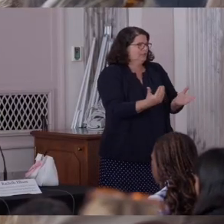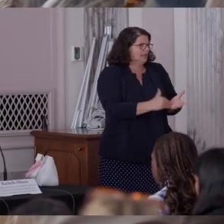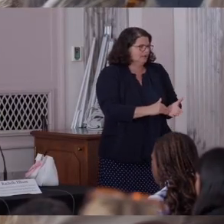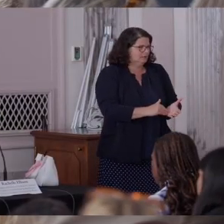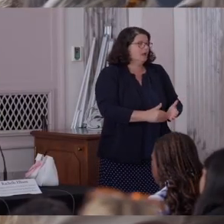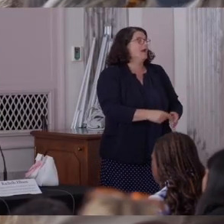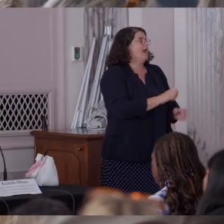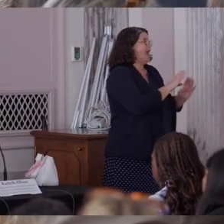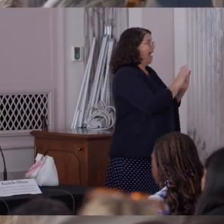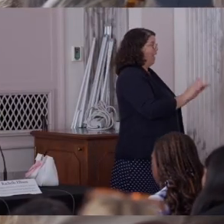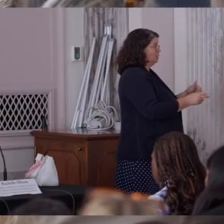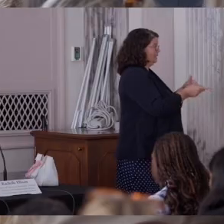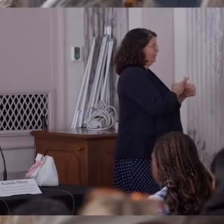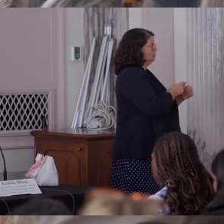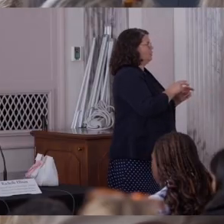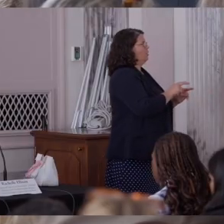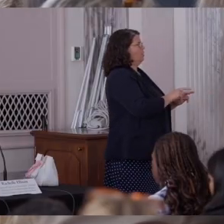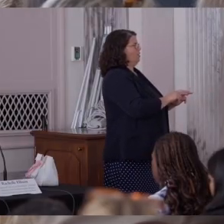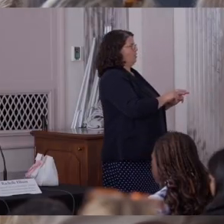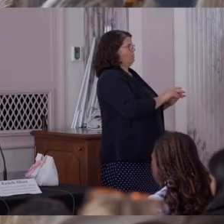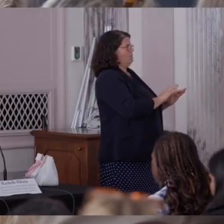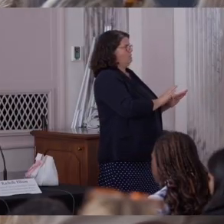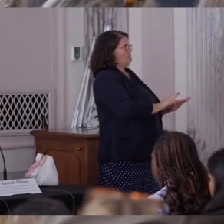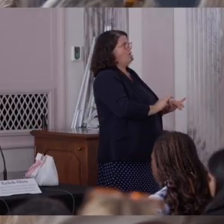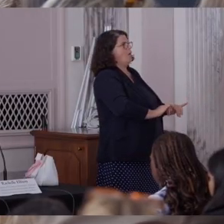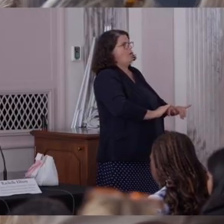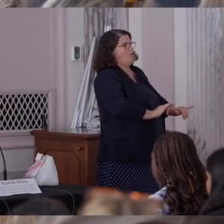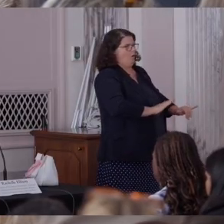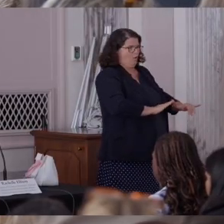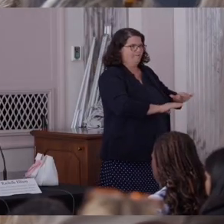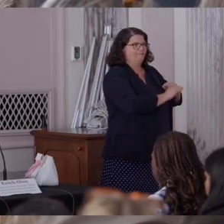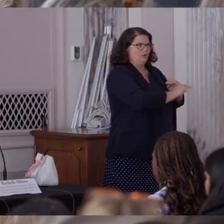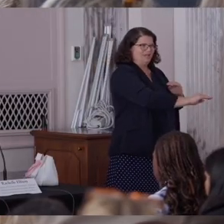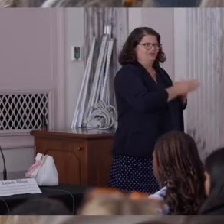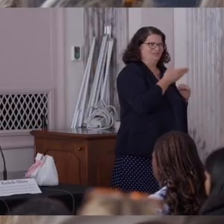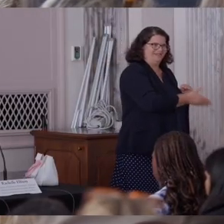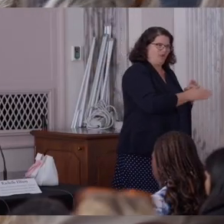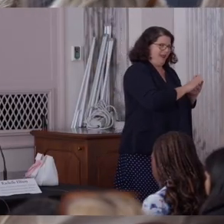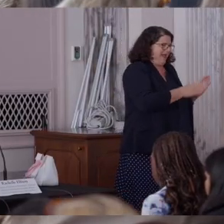model. And that's how I became the woman I am today, because I was able